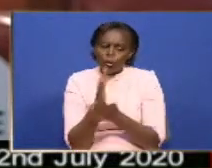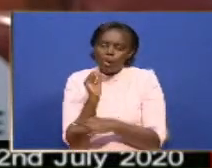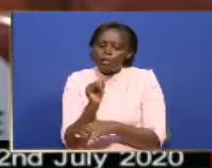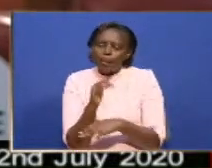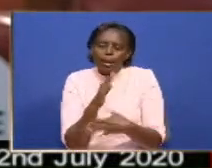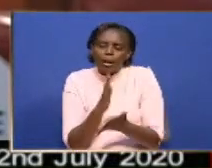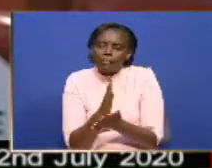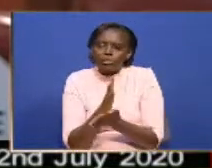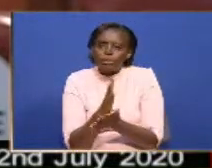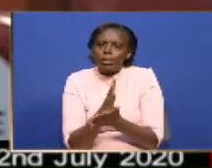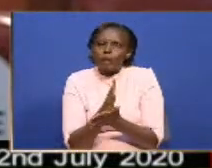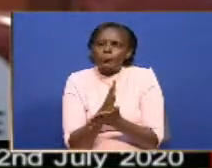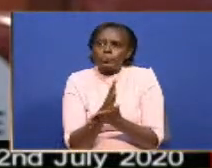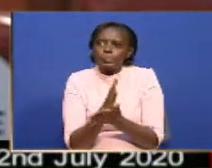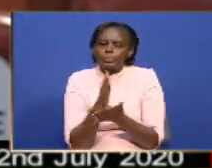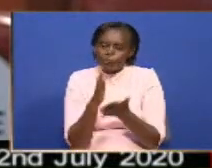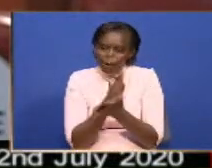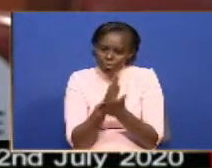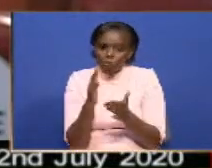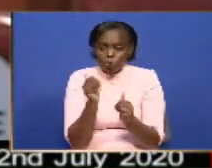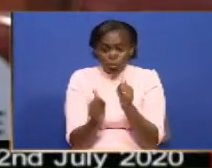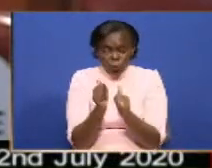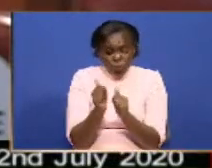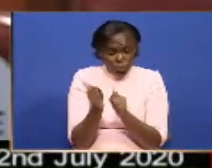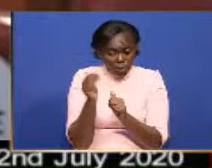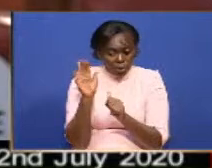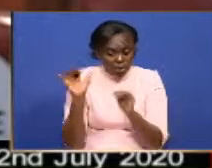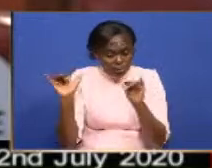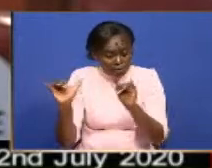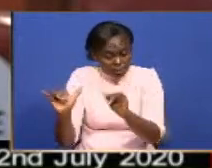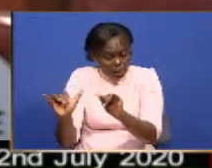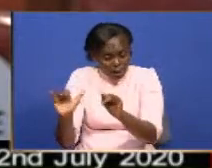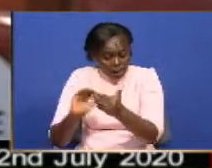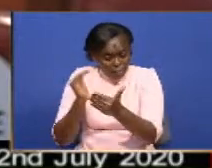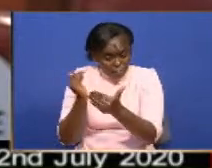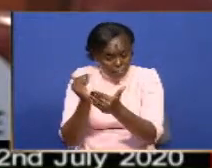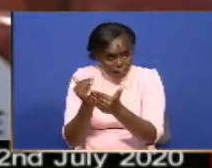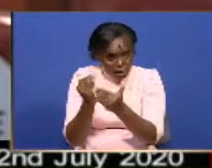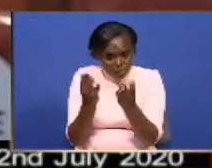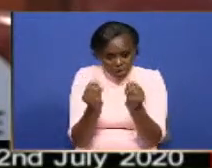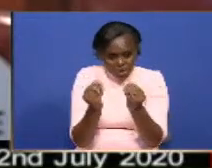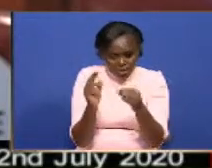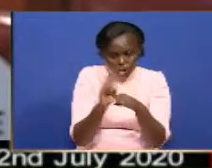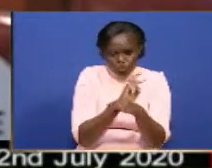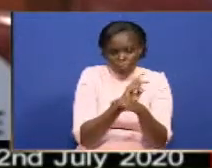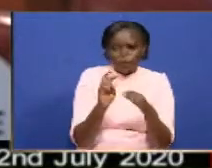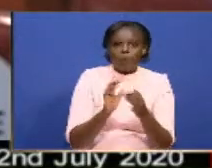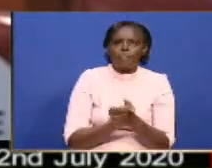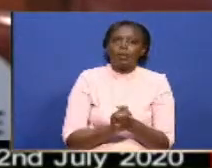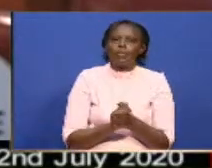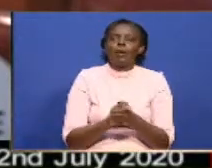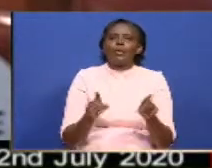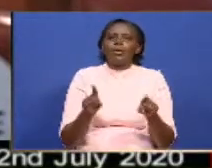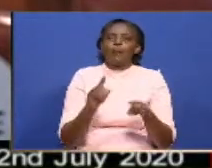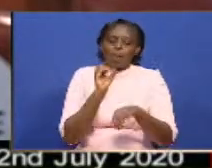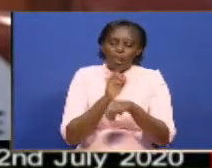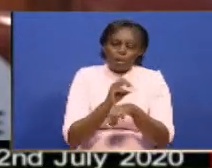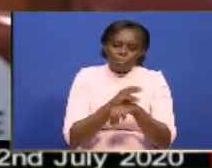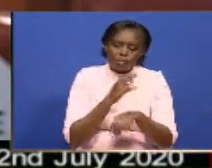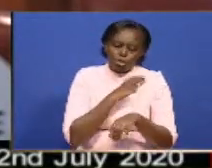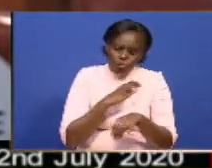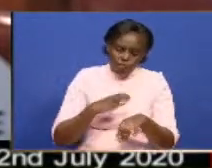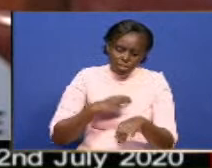actually the department that is there to stay, it will be funded and easy to supervise. It has an advisory